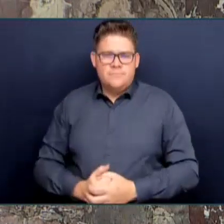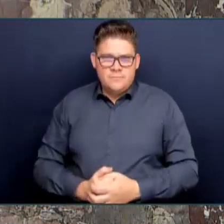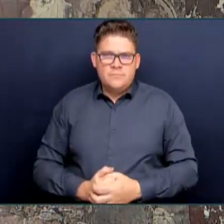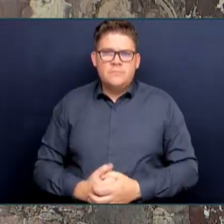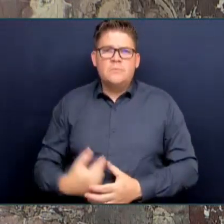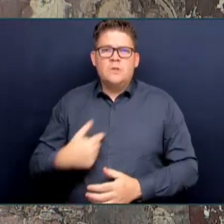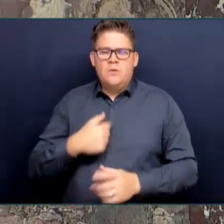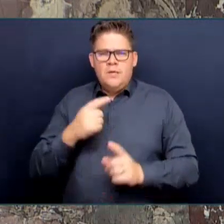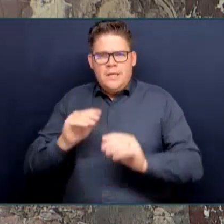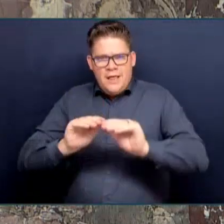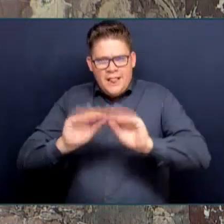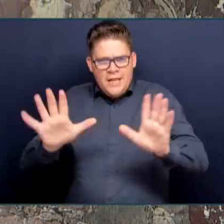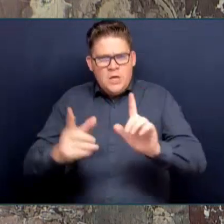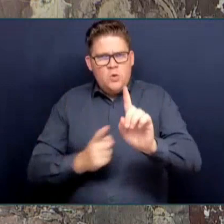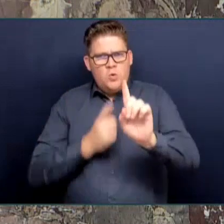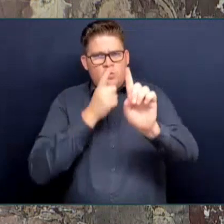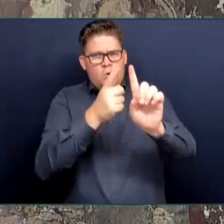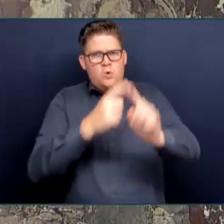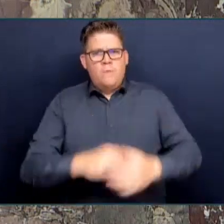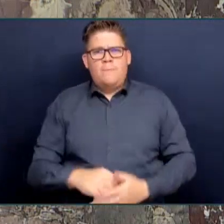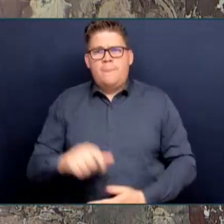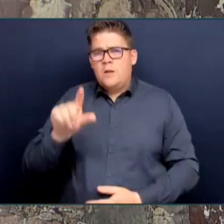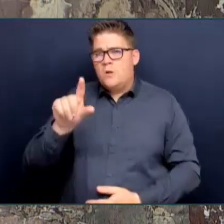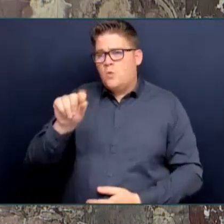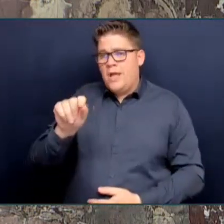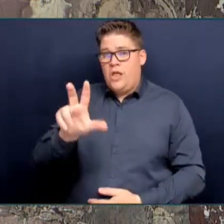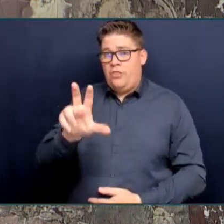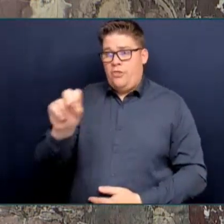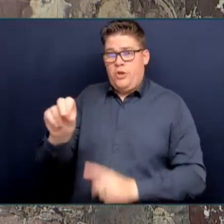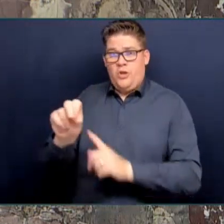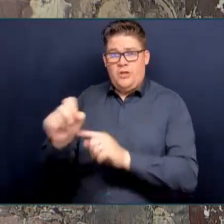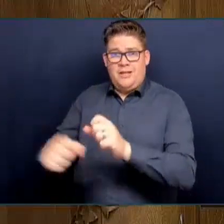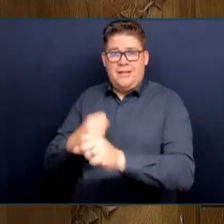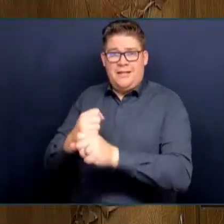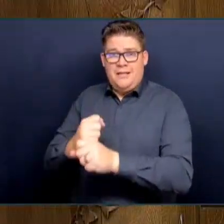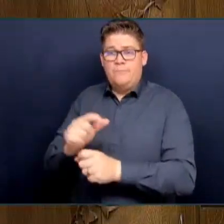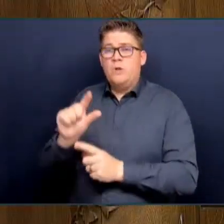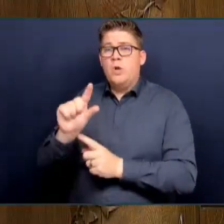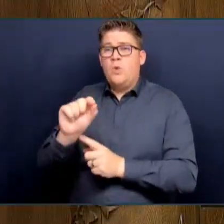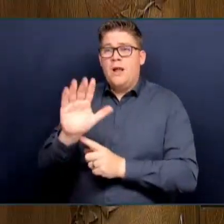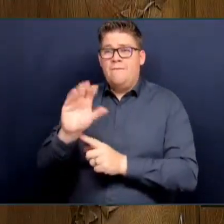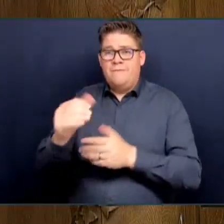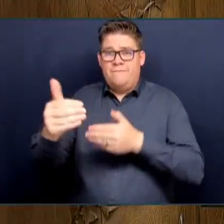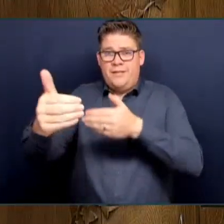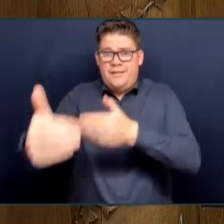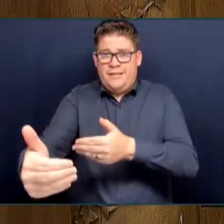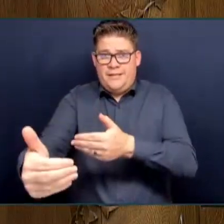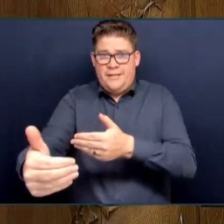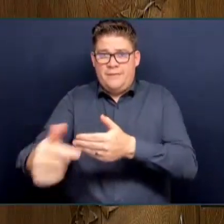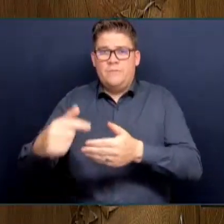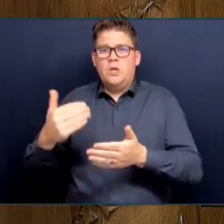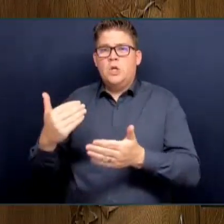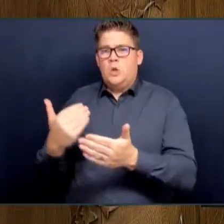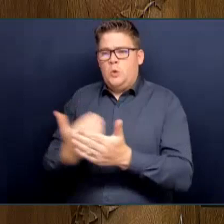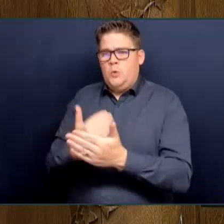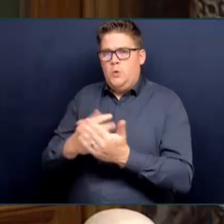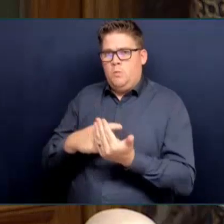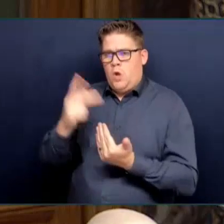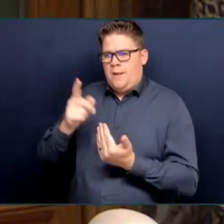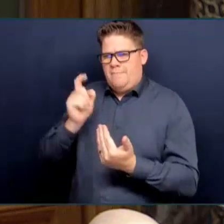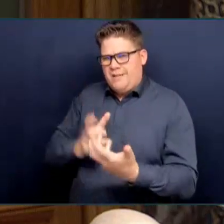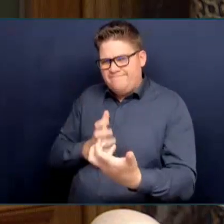any proposed project needs to fit within those targets. Leader of the third party, supplemental. Thank you, Honourable